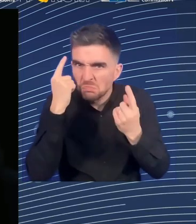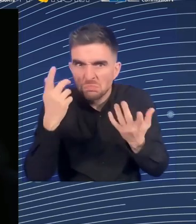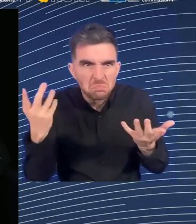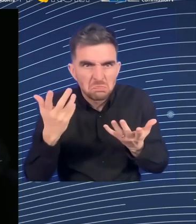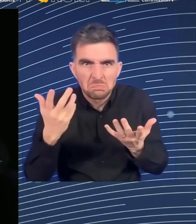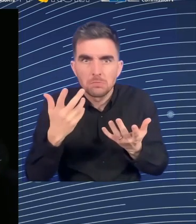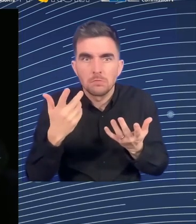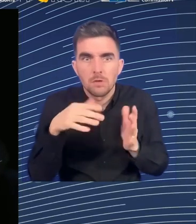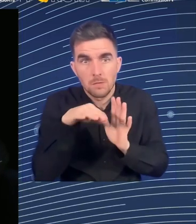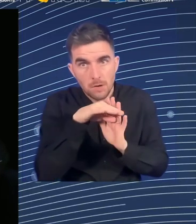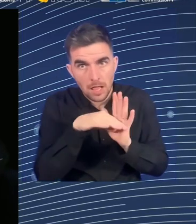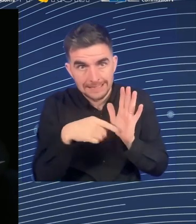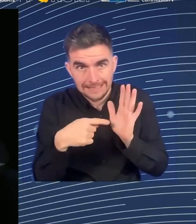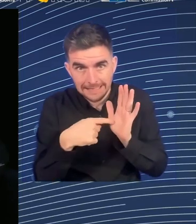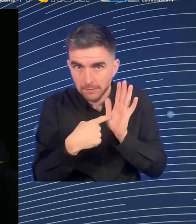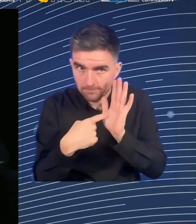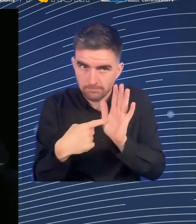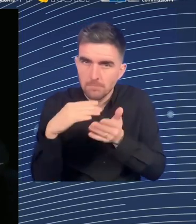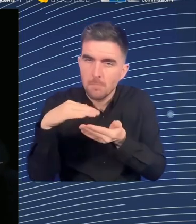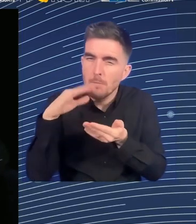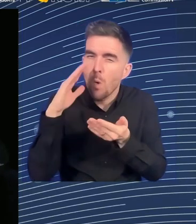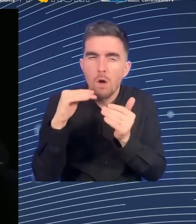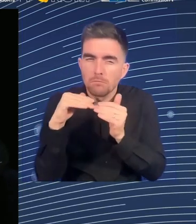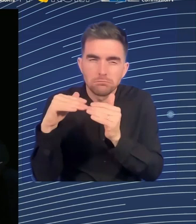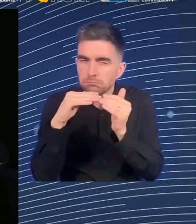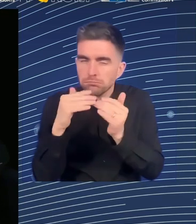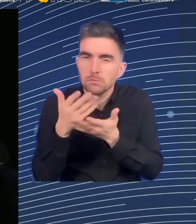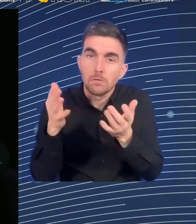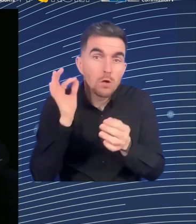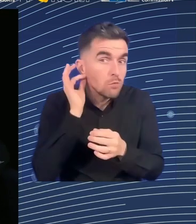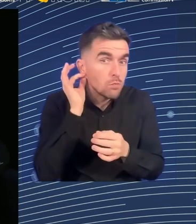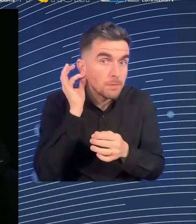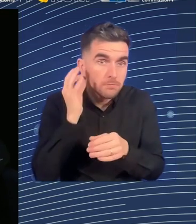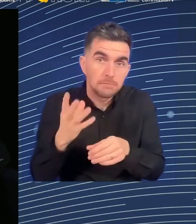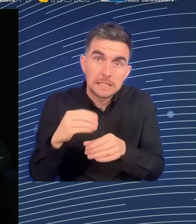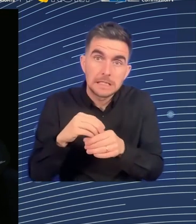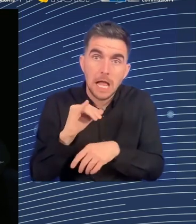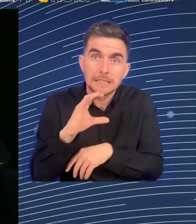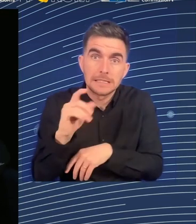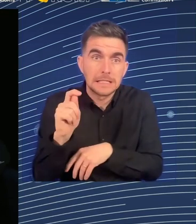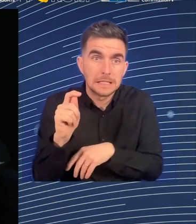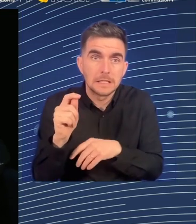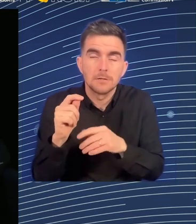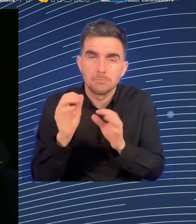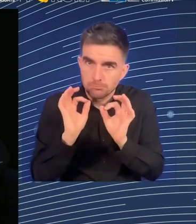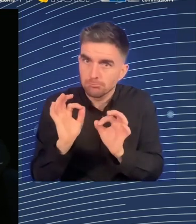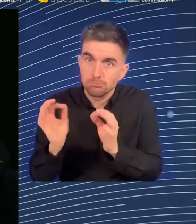for the question. Well, I think IT sector has been on policy agenda for a while.